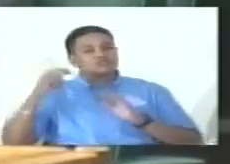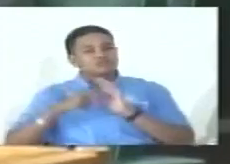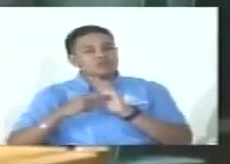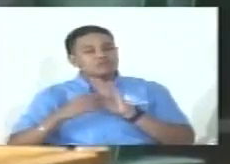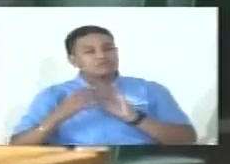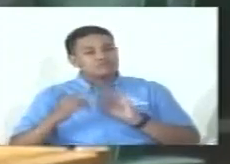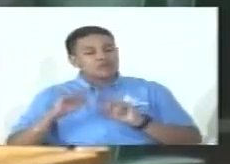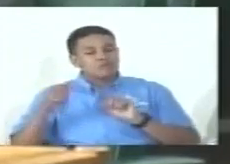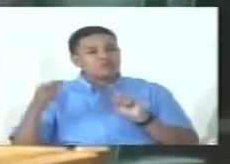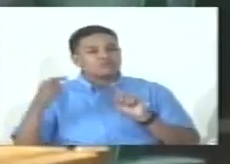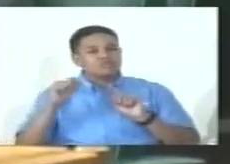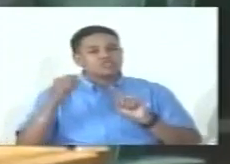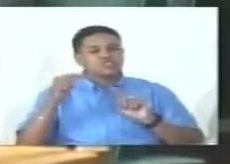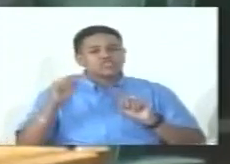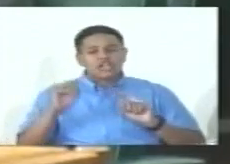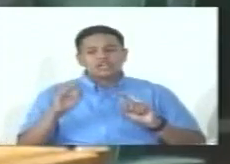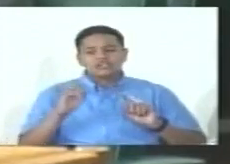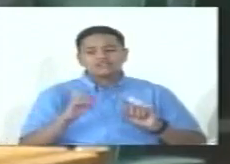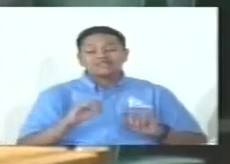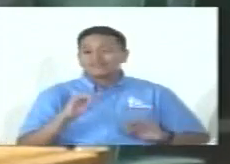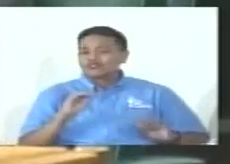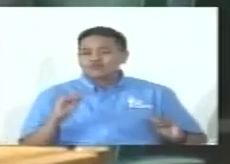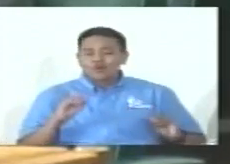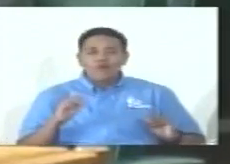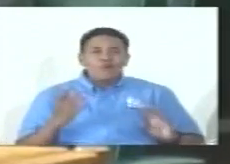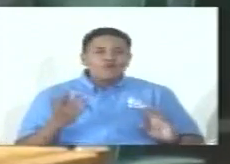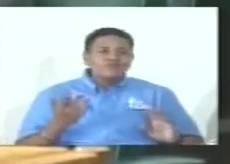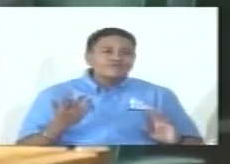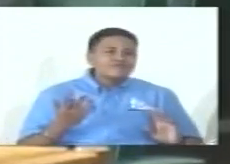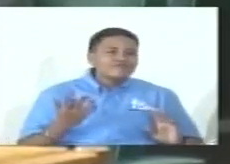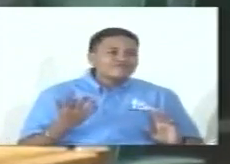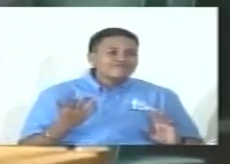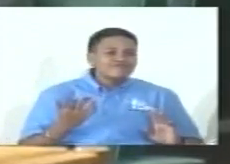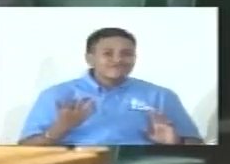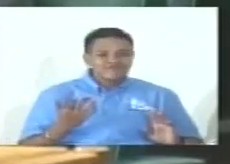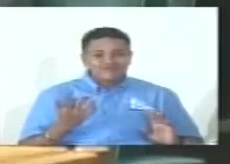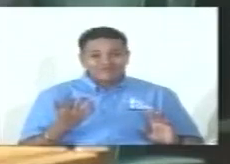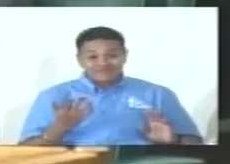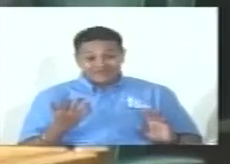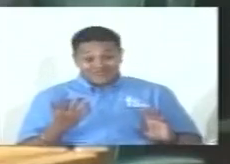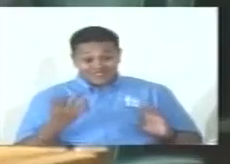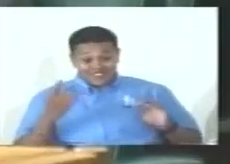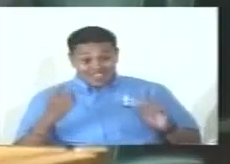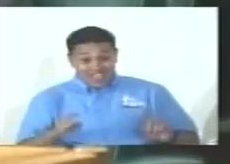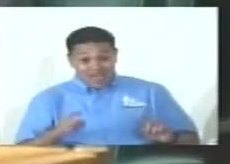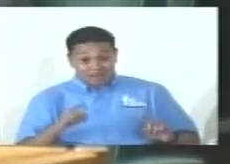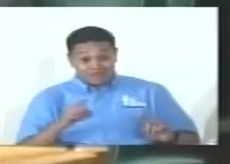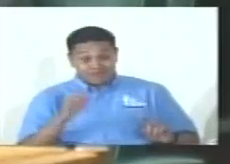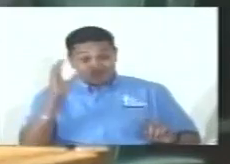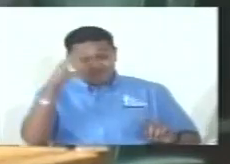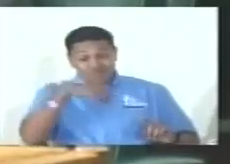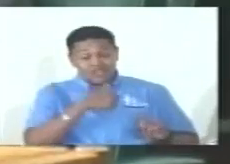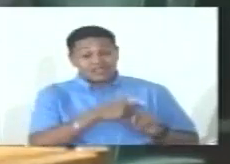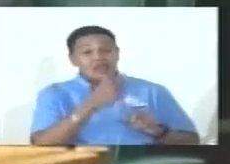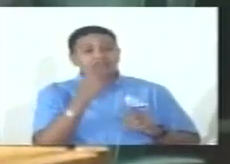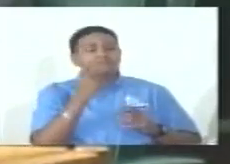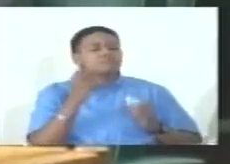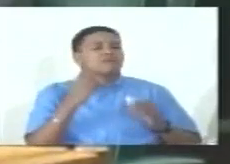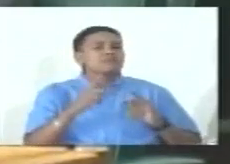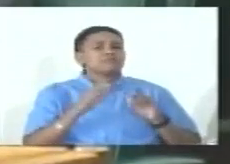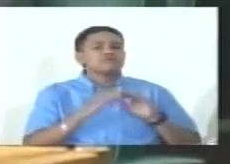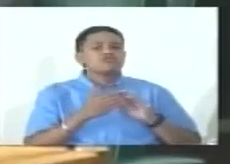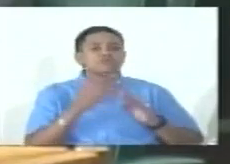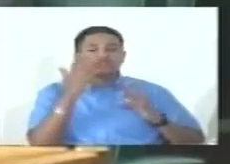President, it is no coincidence that so many people in Jamaica, and particularly North, East, Centre, are in mourning and in a state